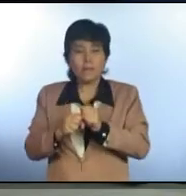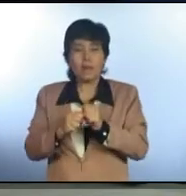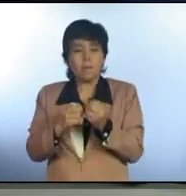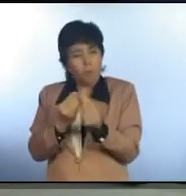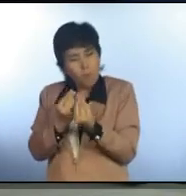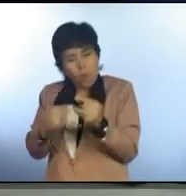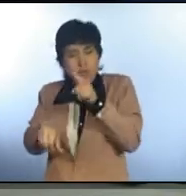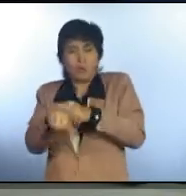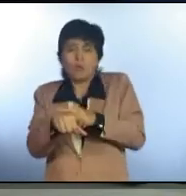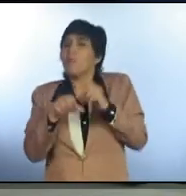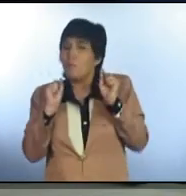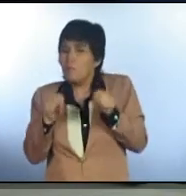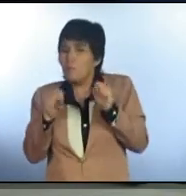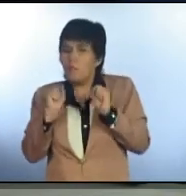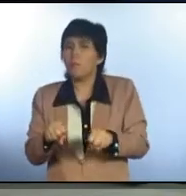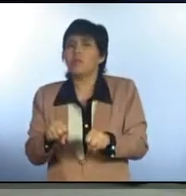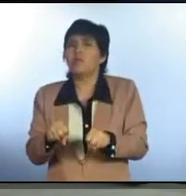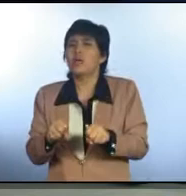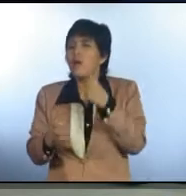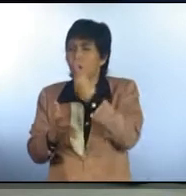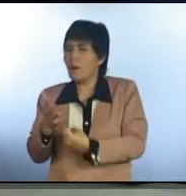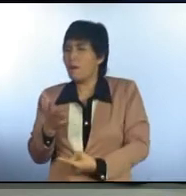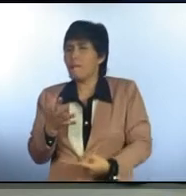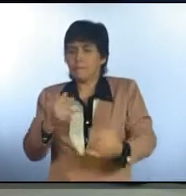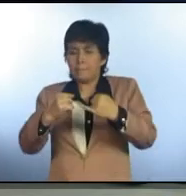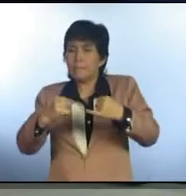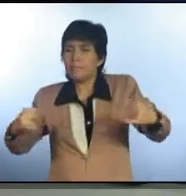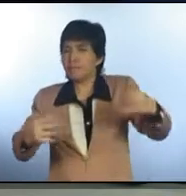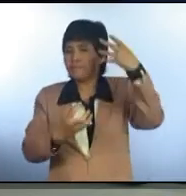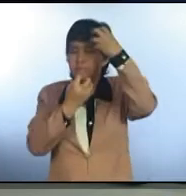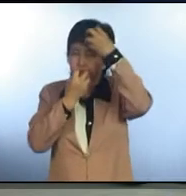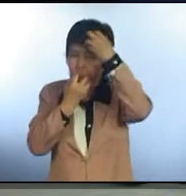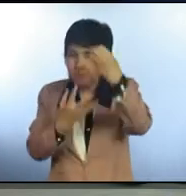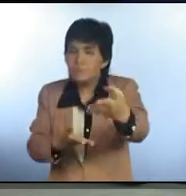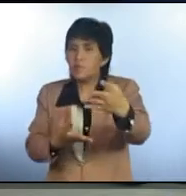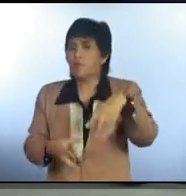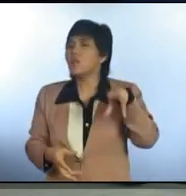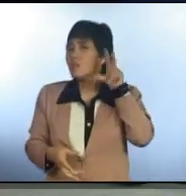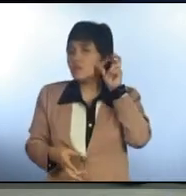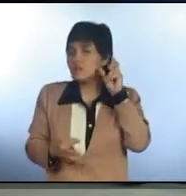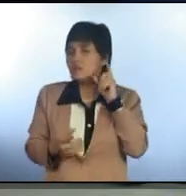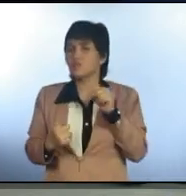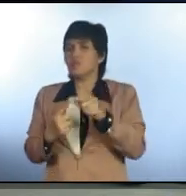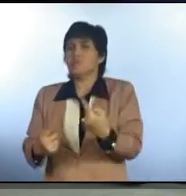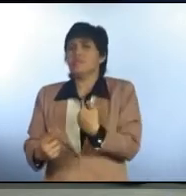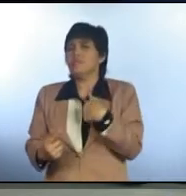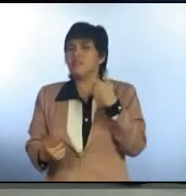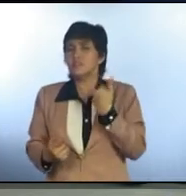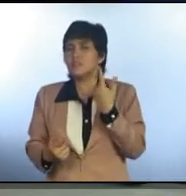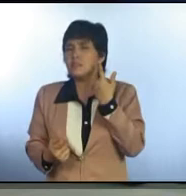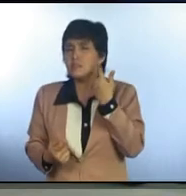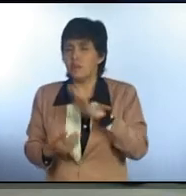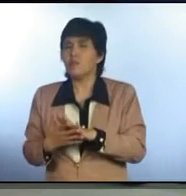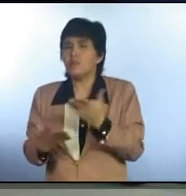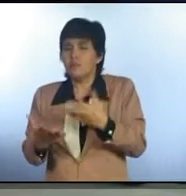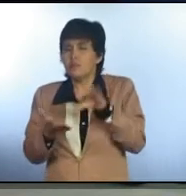of time for you to be able to grasp what kind of information. Now, when you are listening to me right now, you might engage in your